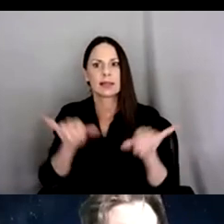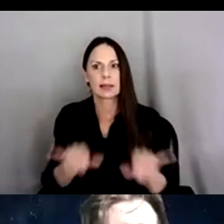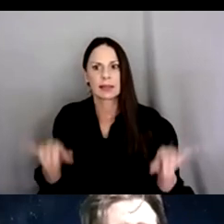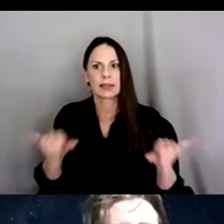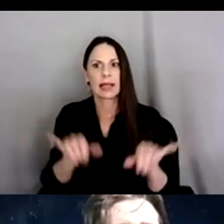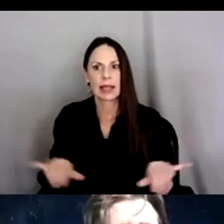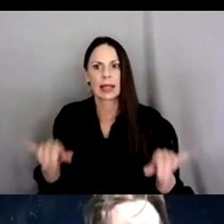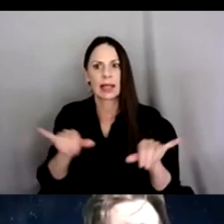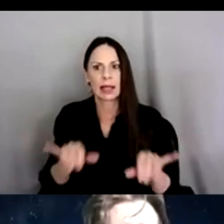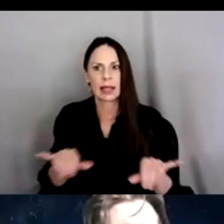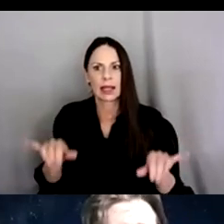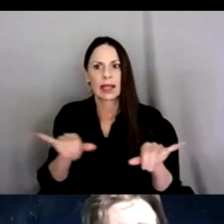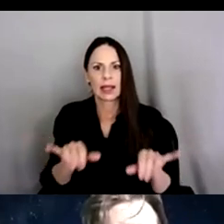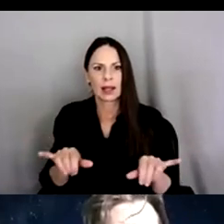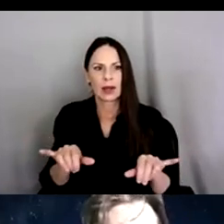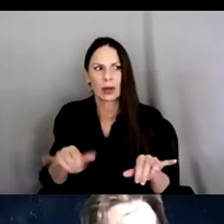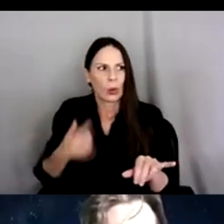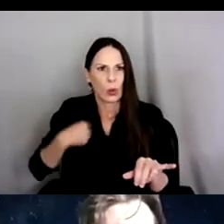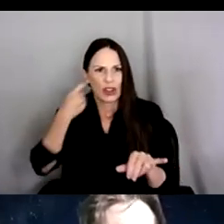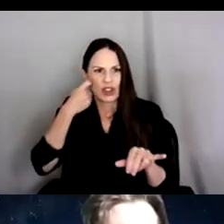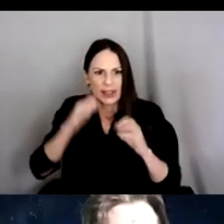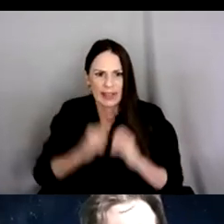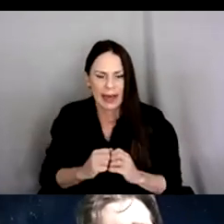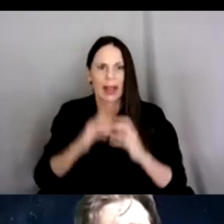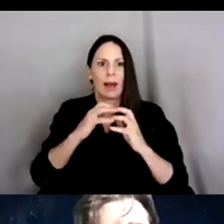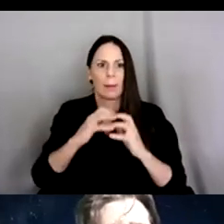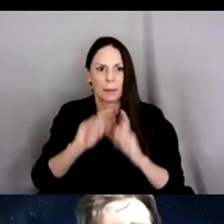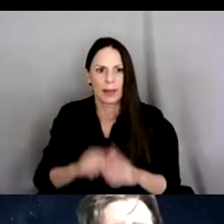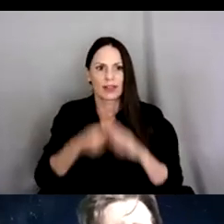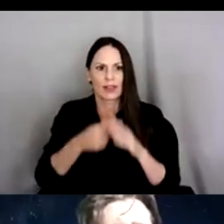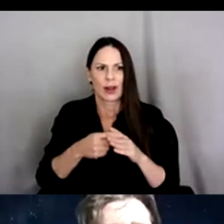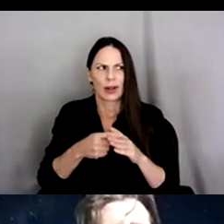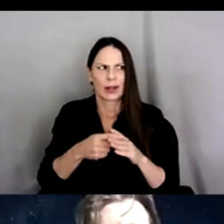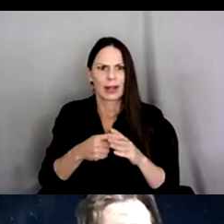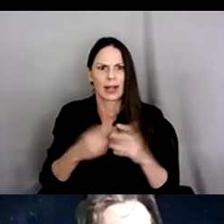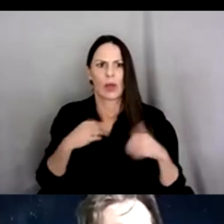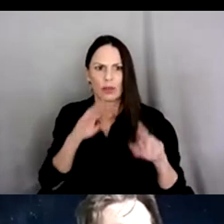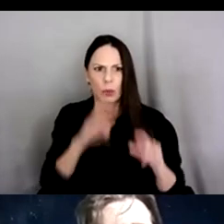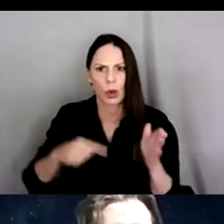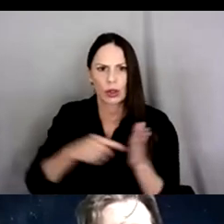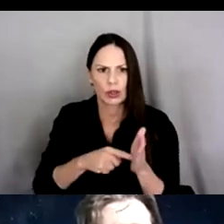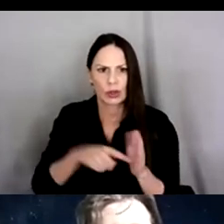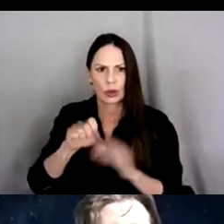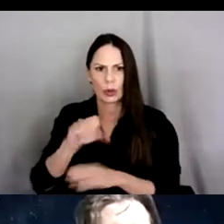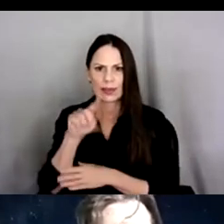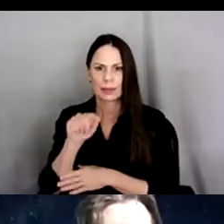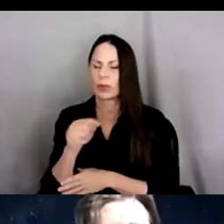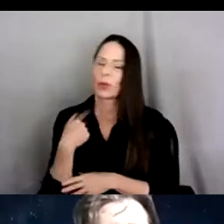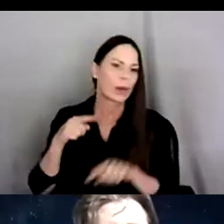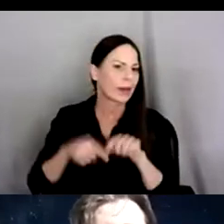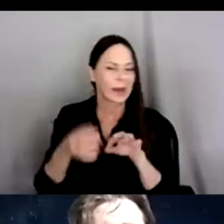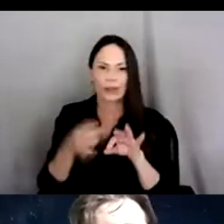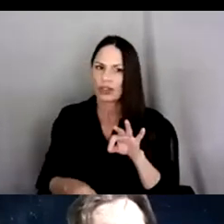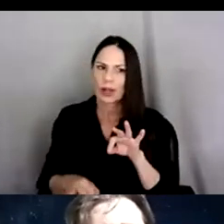We're just getting up and started and we have a report due in September. Like we can't just meet